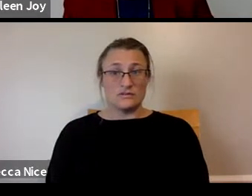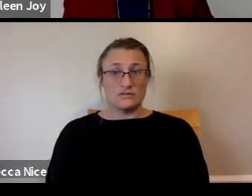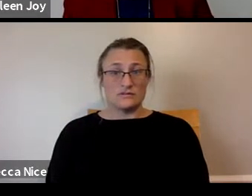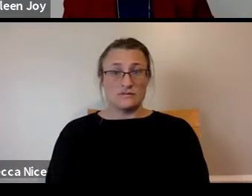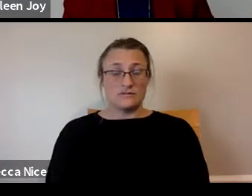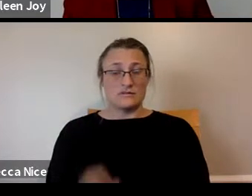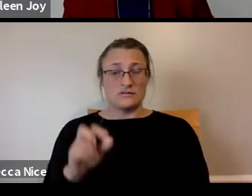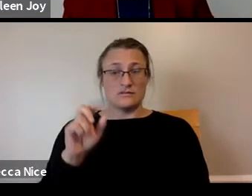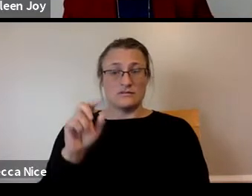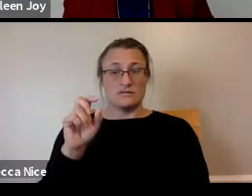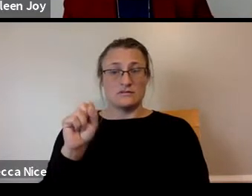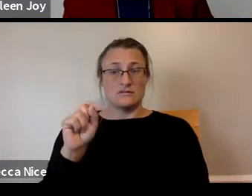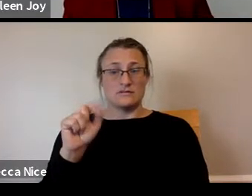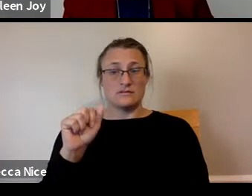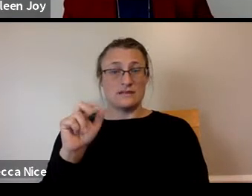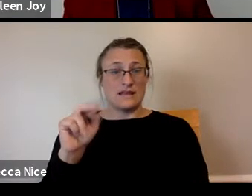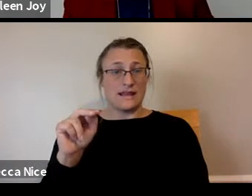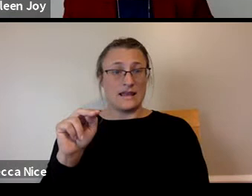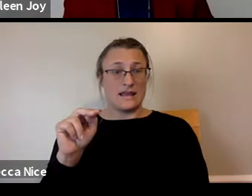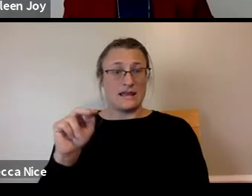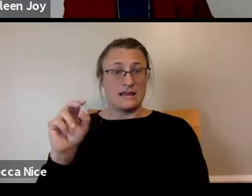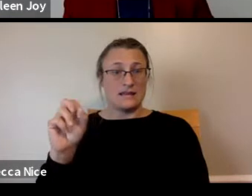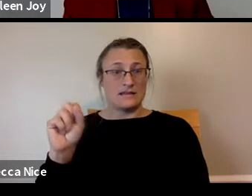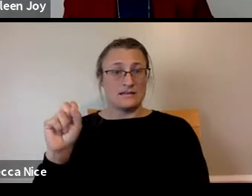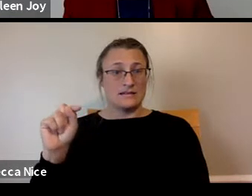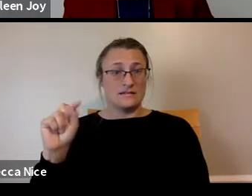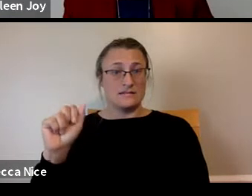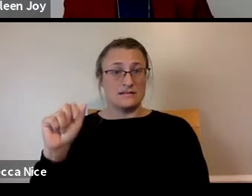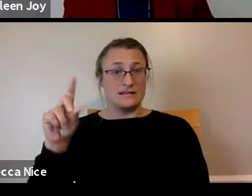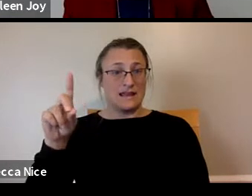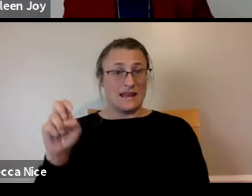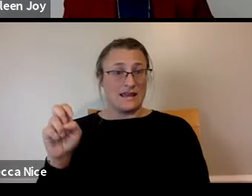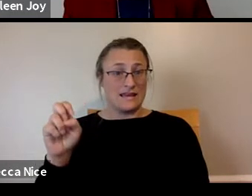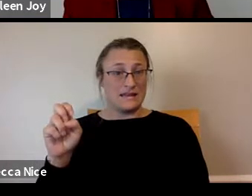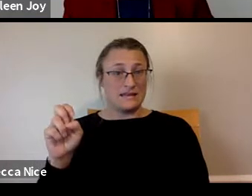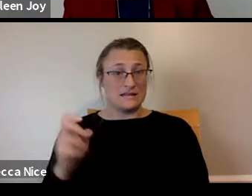Stan Stade. We have it S-T-A-D-E. I hope that's correct.